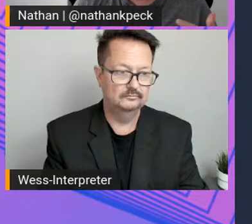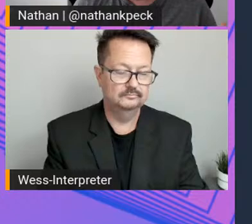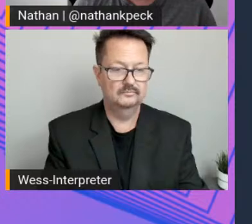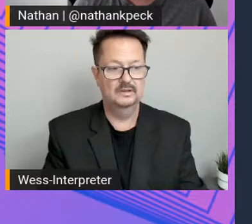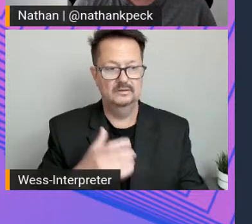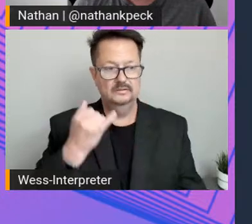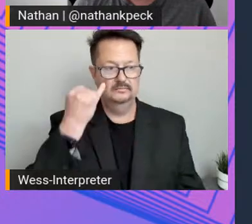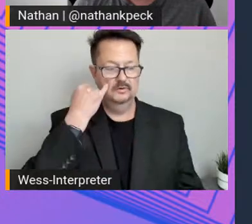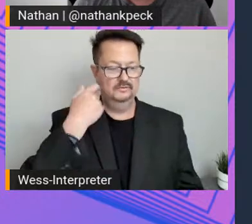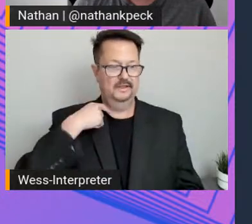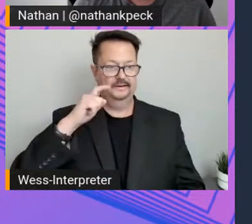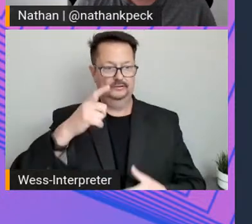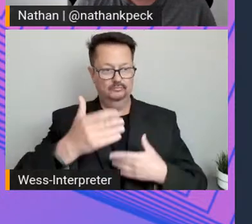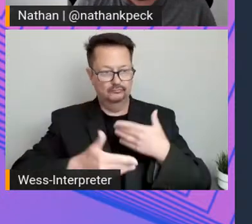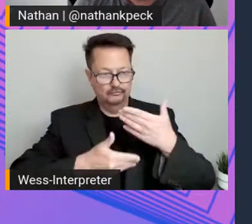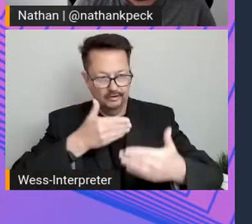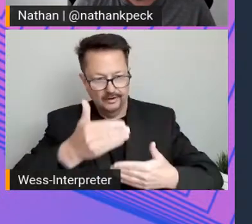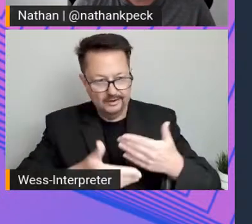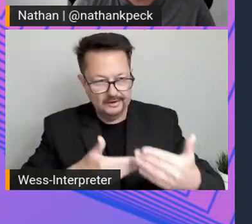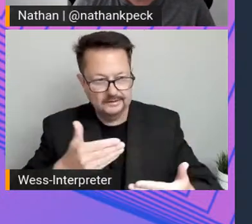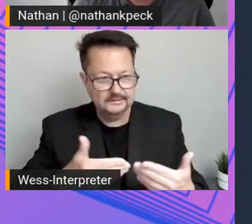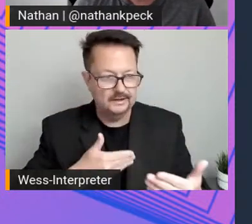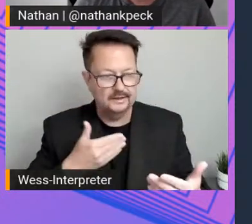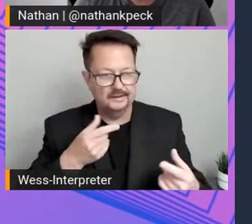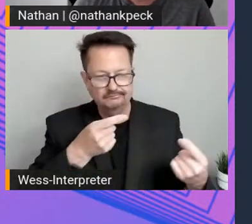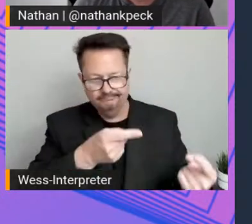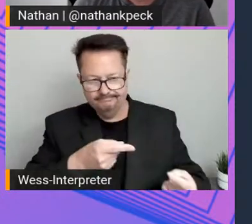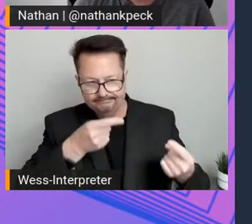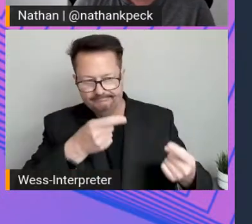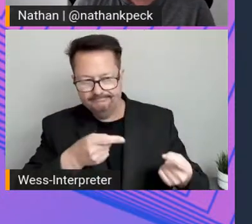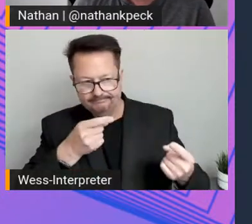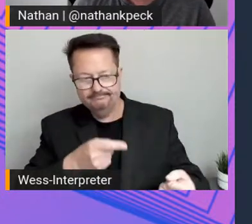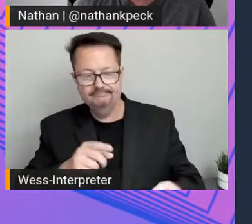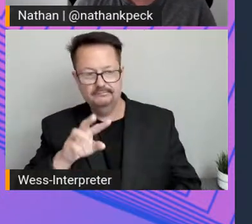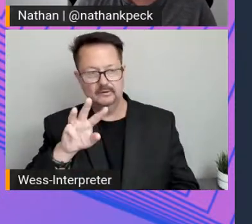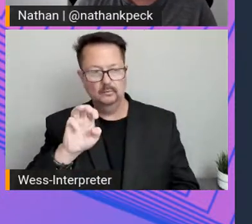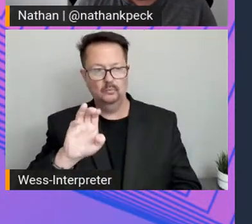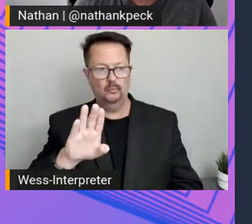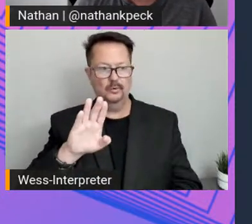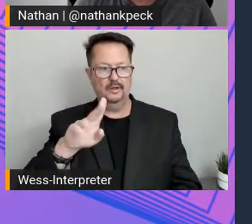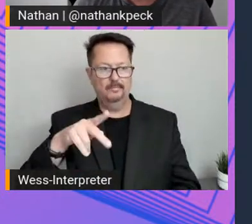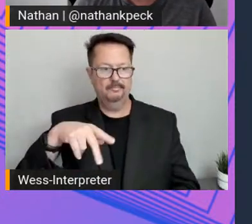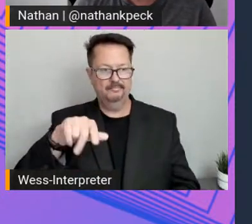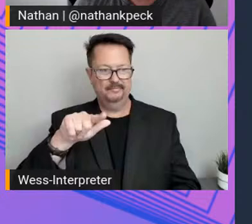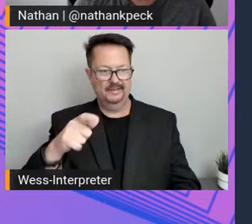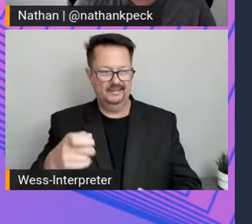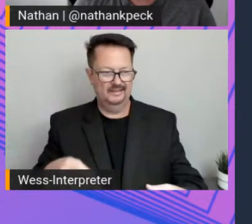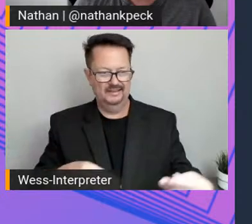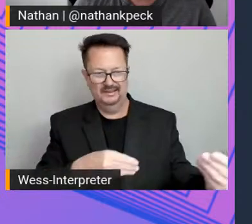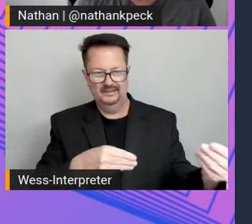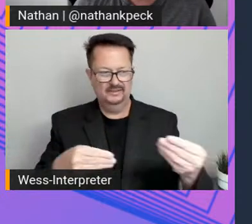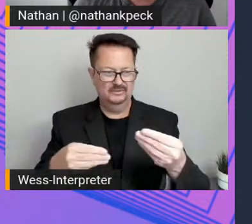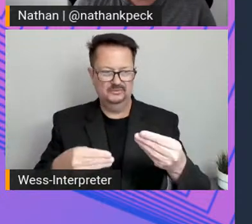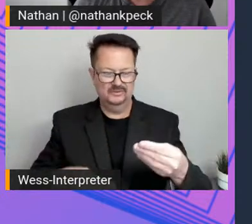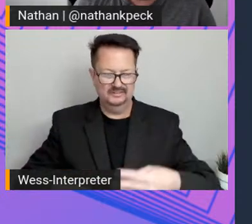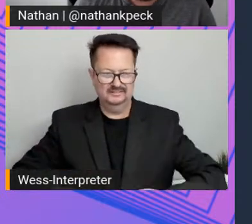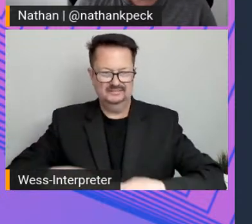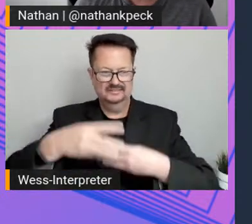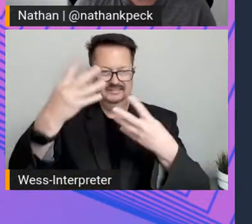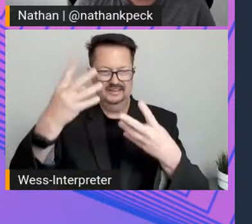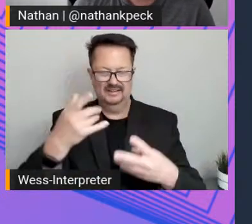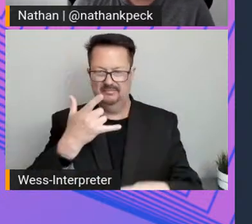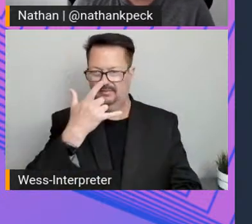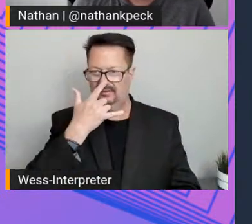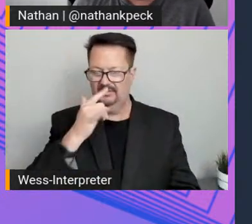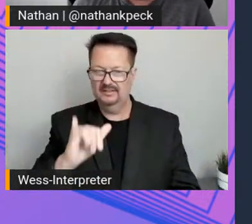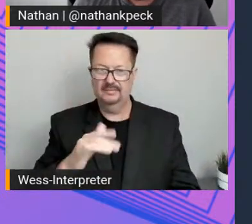to process an arbitrary web page that was passed in or accept a file upload that potentially is malicious, has a virus in